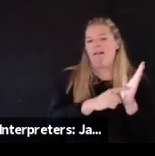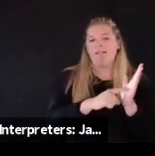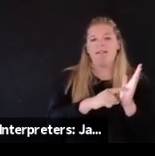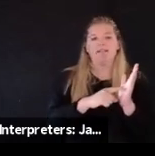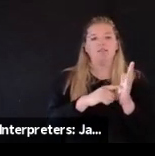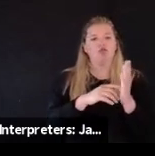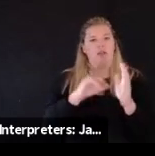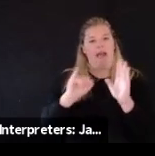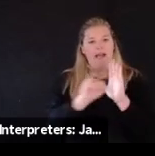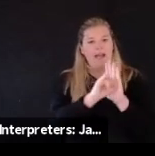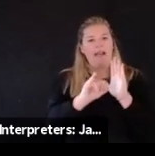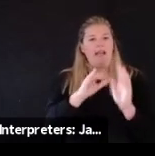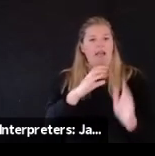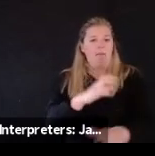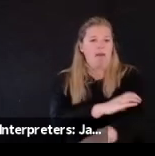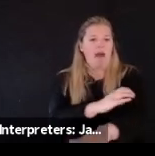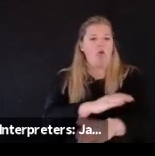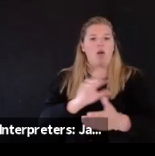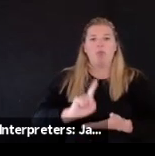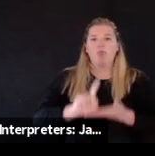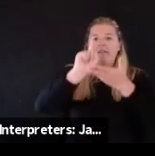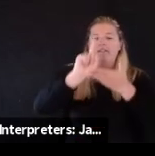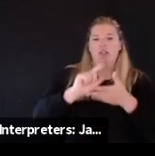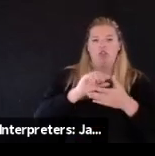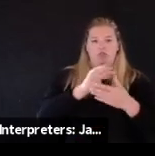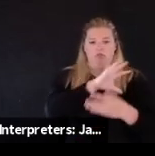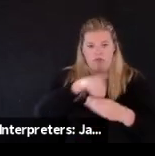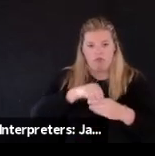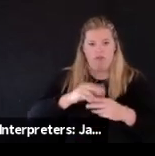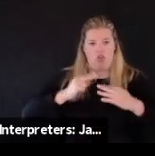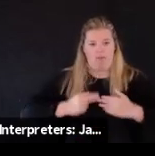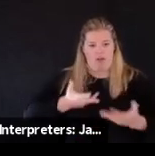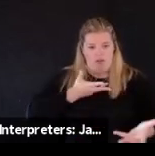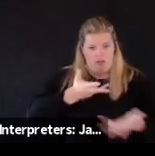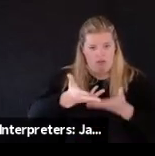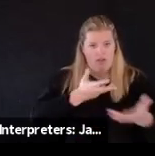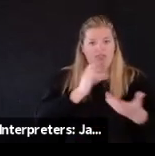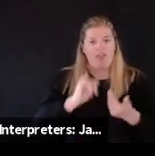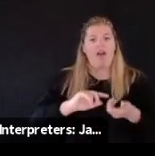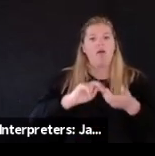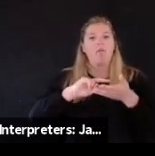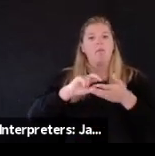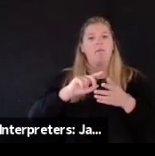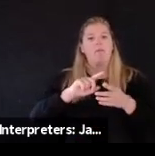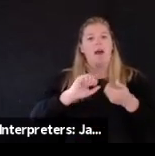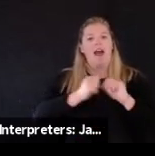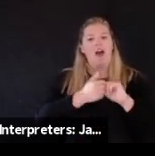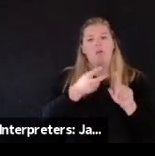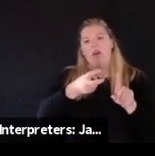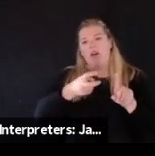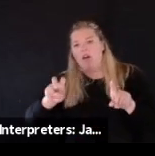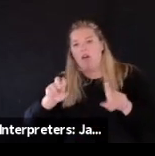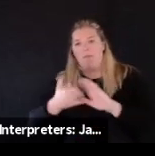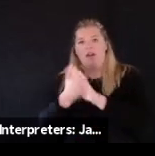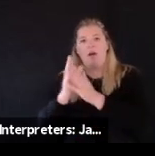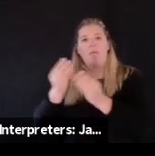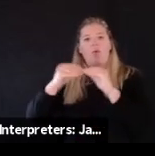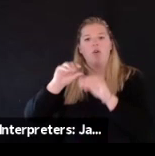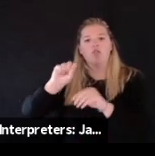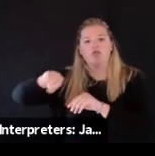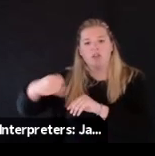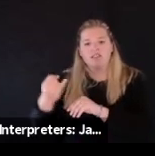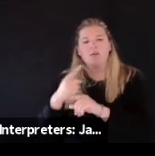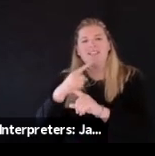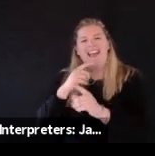identity, power, and privilege in human interactions. But when we transition into social justice paradigms, the intersections of